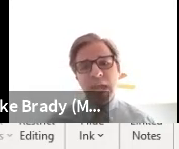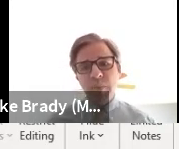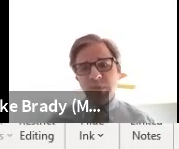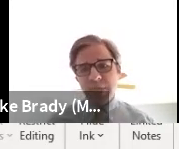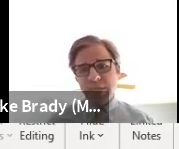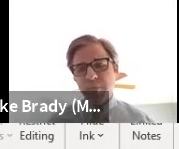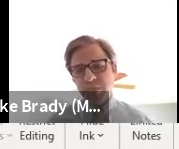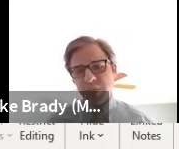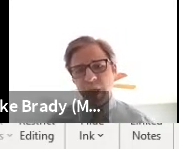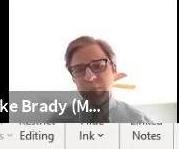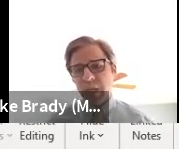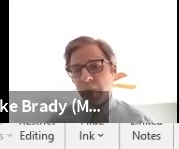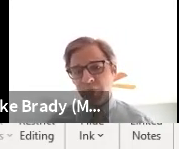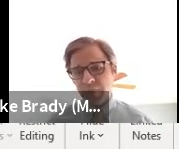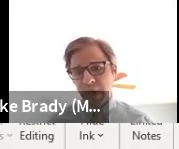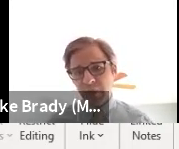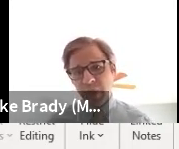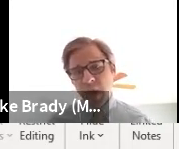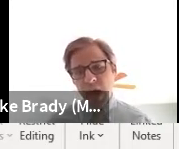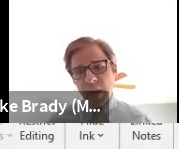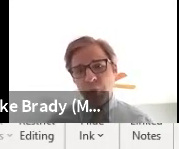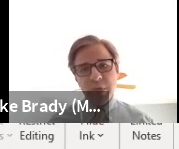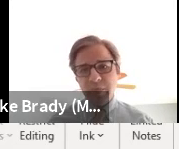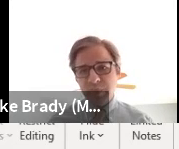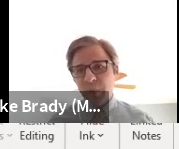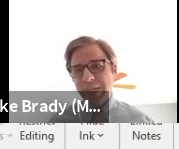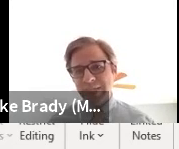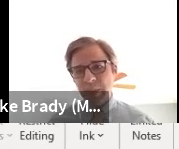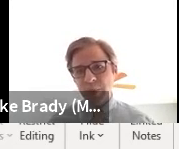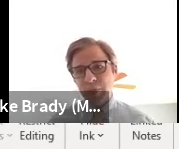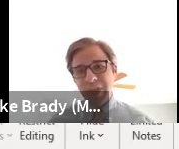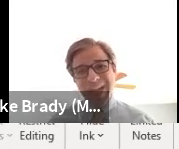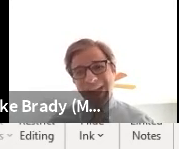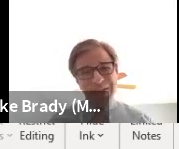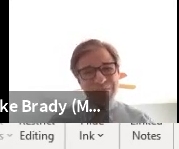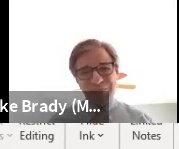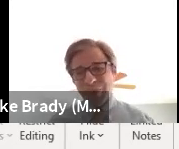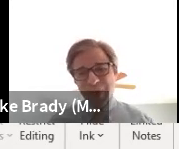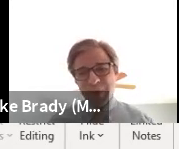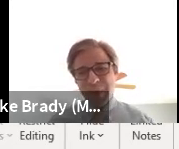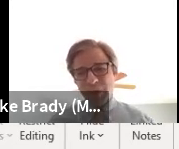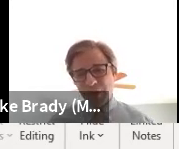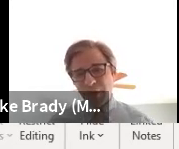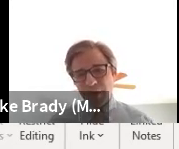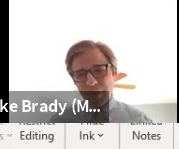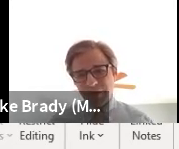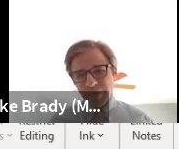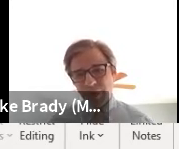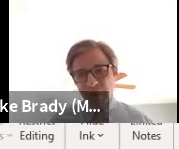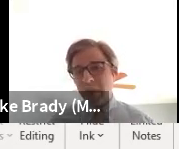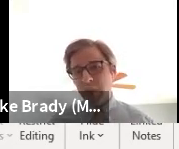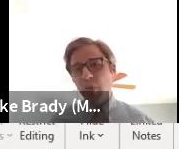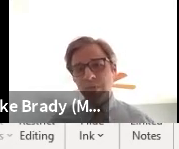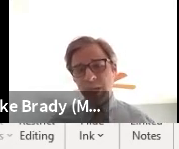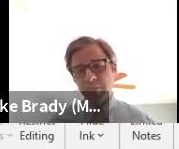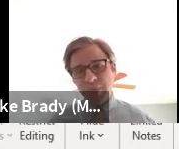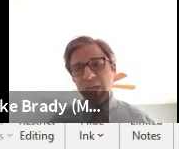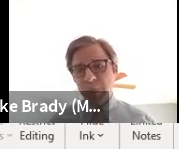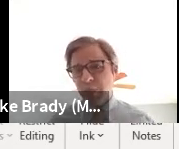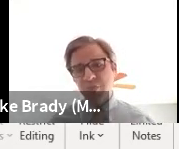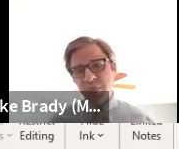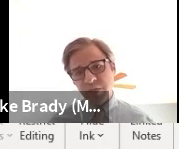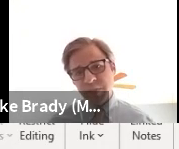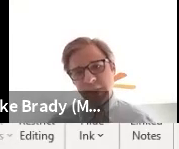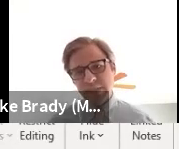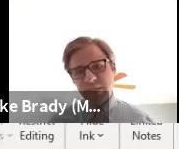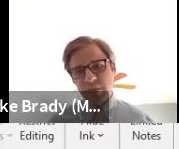on, if not now, but let's say this person comes on a month from now, or even, you know, in December, there's going to be a lot of other, you know, frankly, lull times.